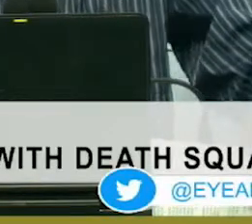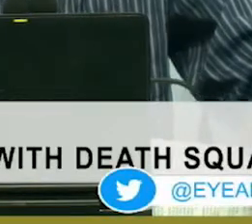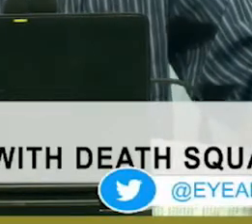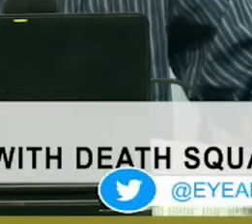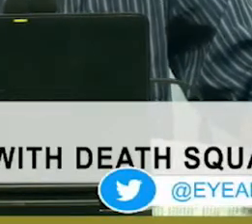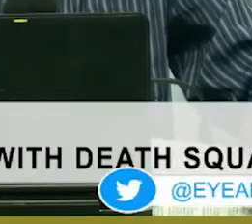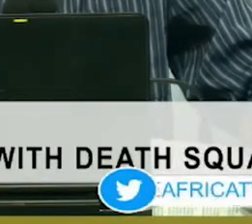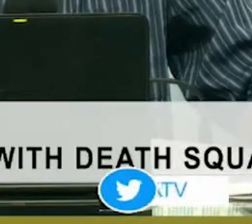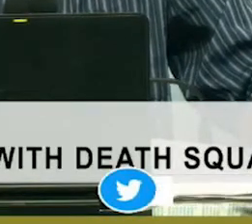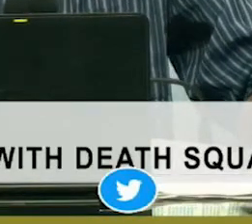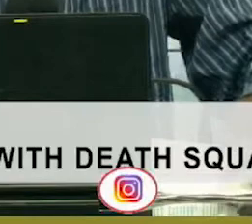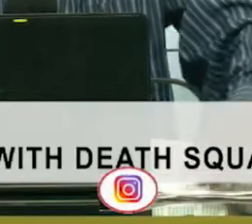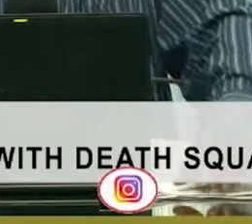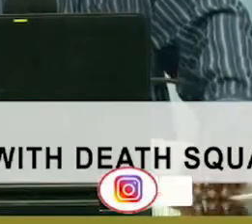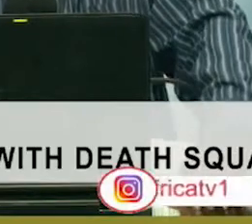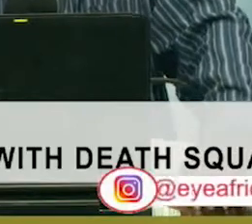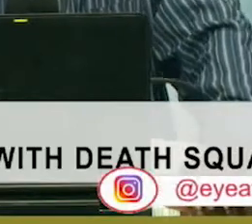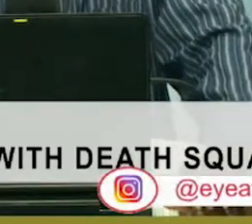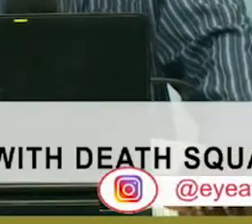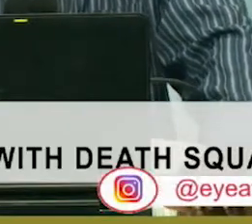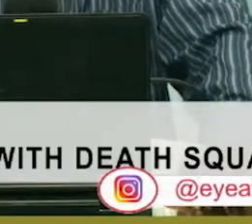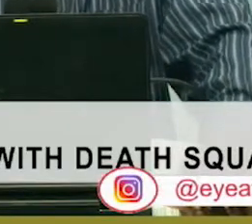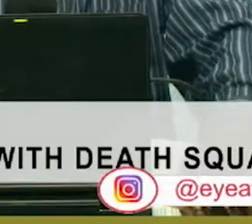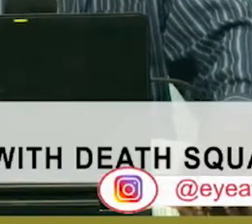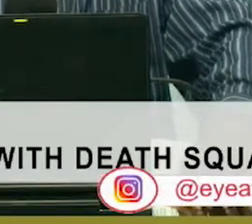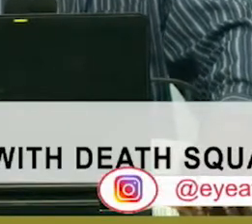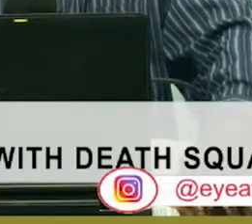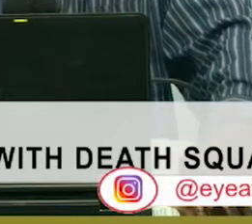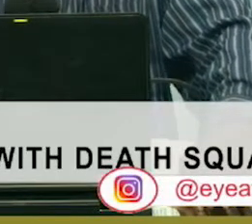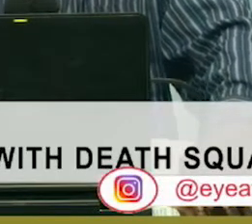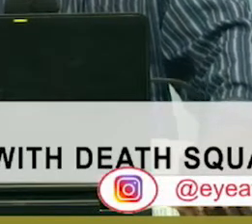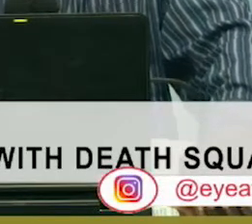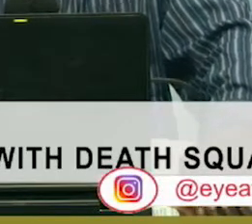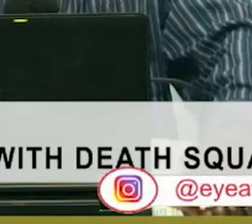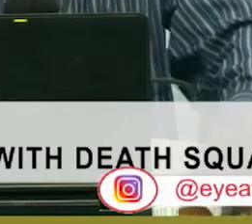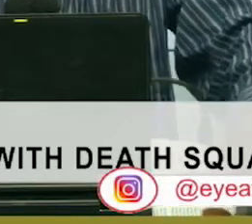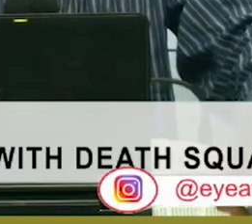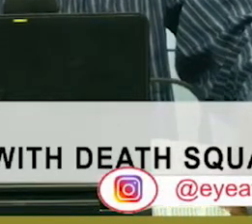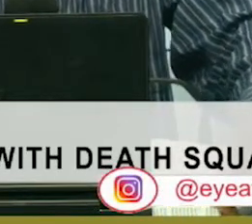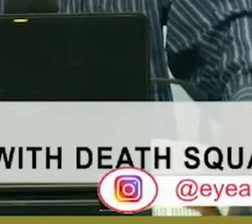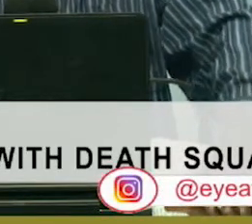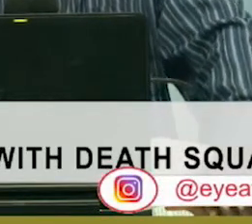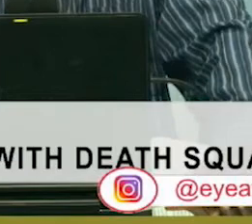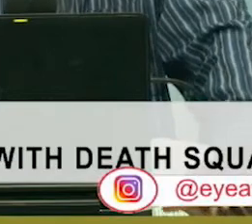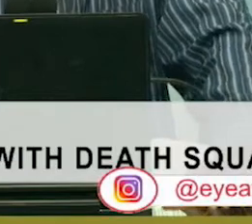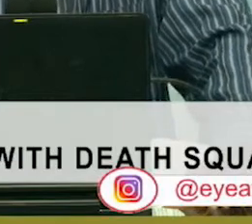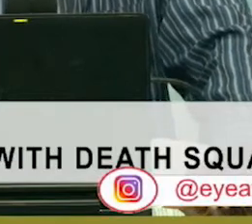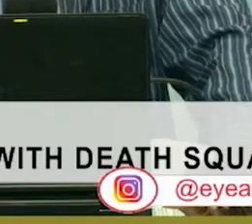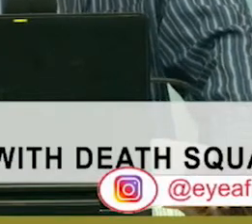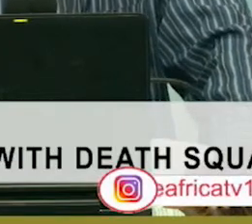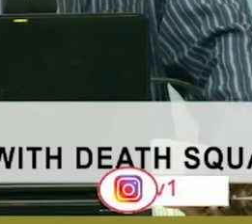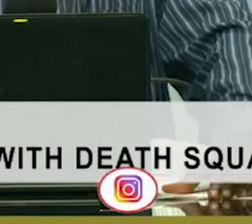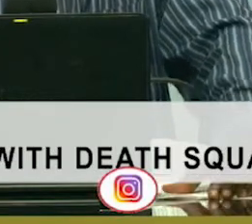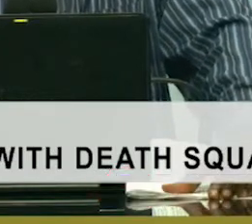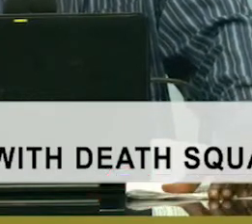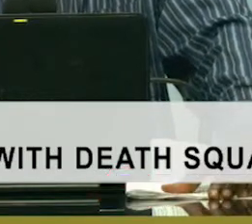government in 2006 because he thought Gambia was in a desperate situation. Dabo, an army captain at the time, told